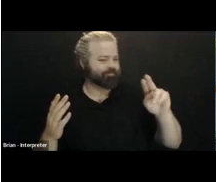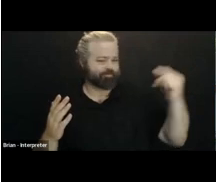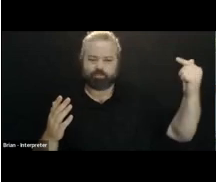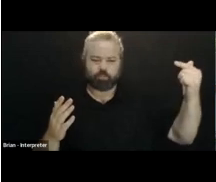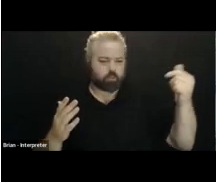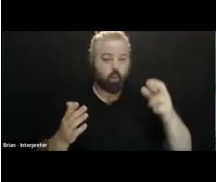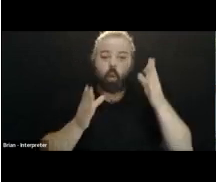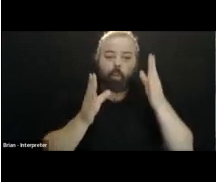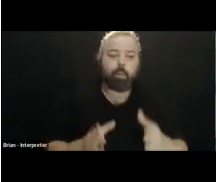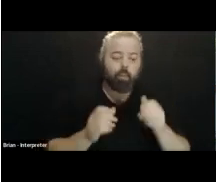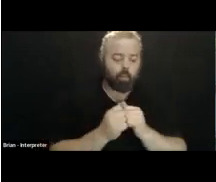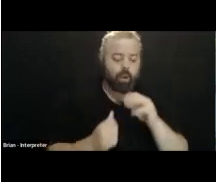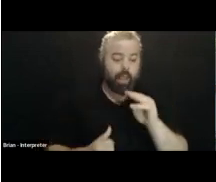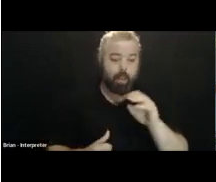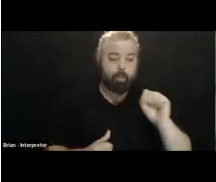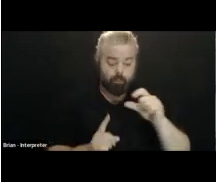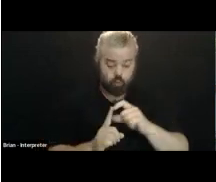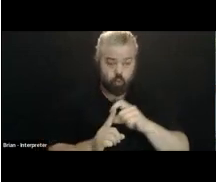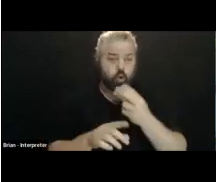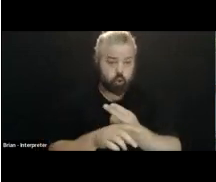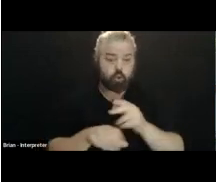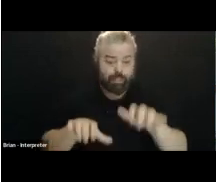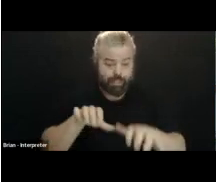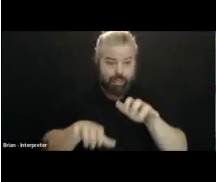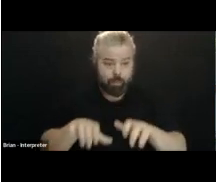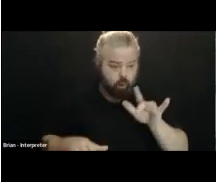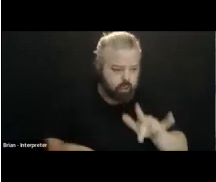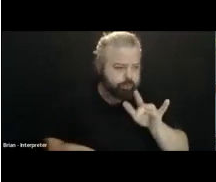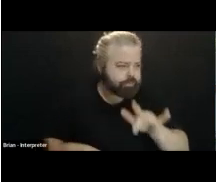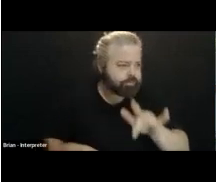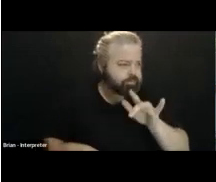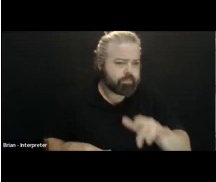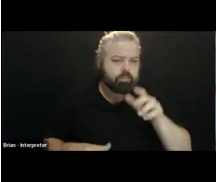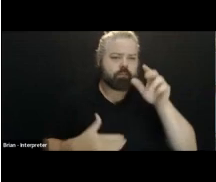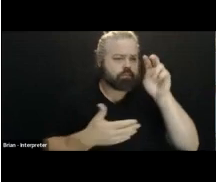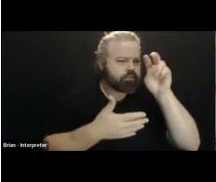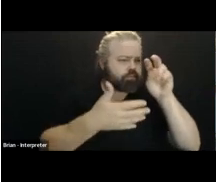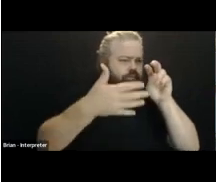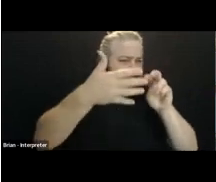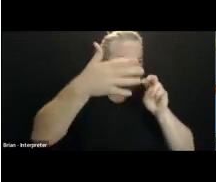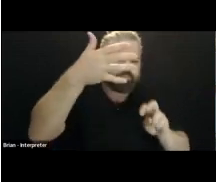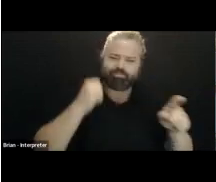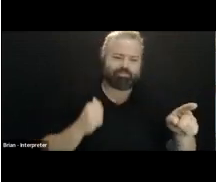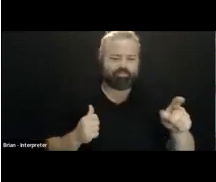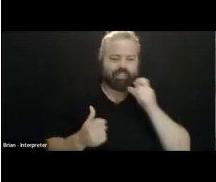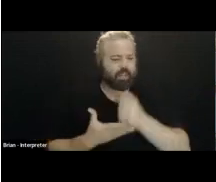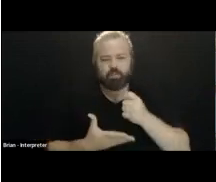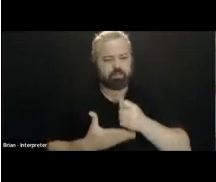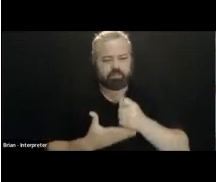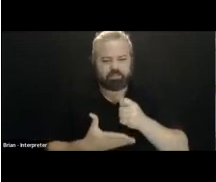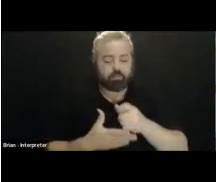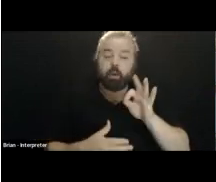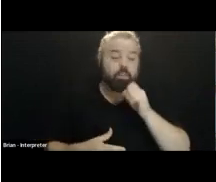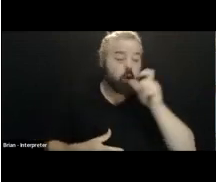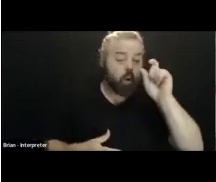a keyboard and tabbing through. So try to avoid using a table when you don't have to.